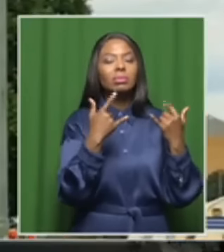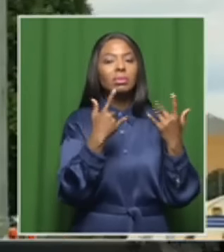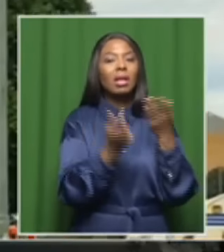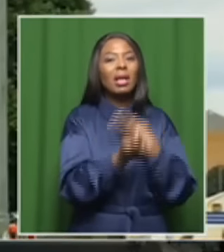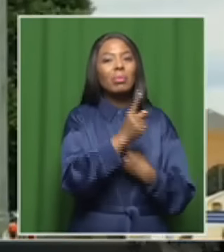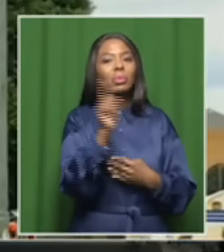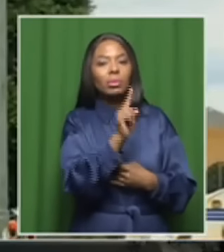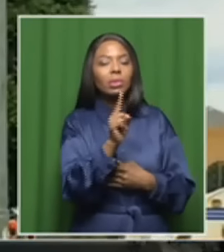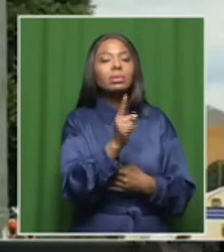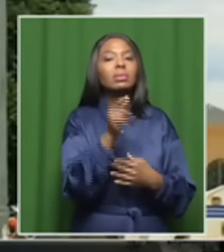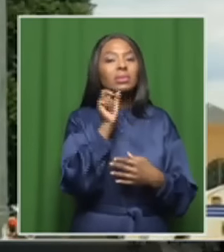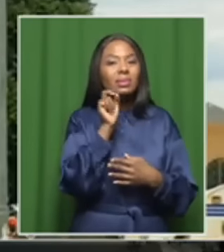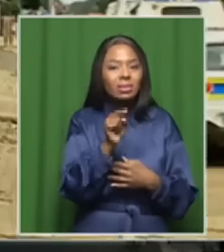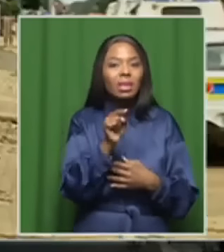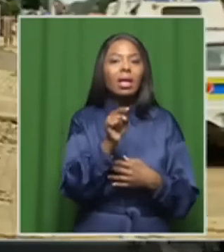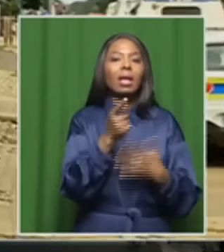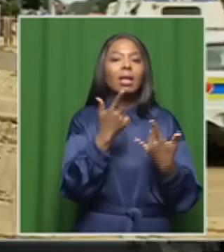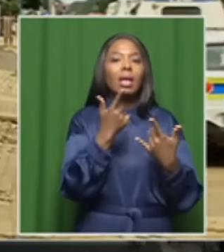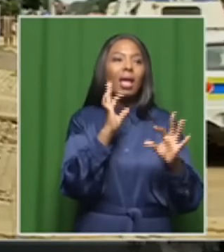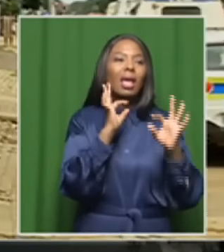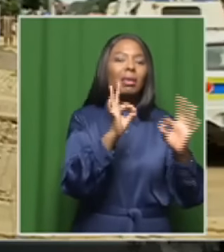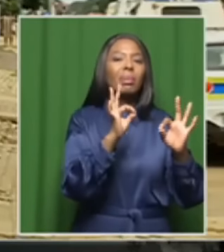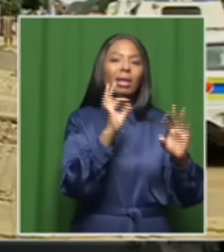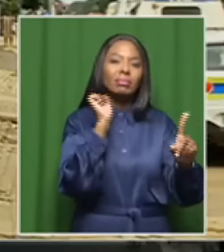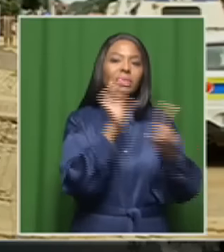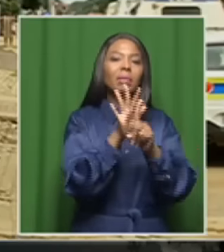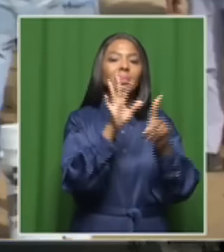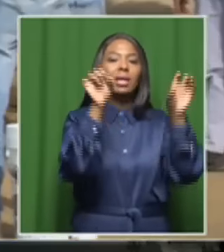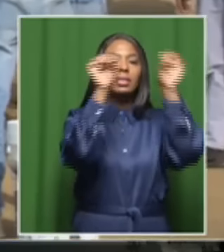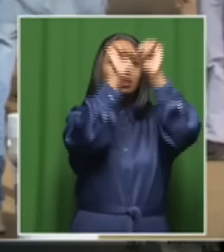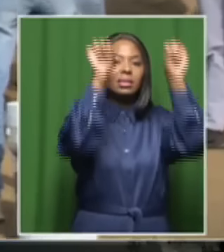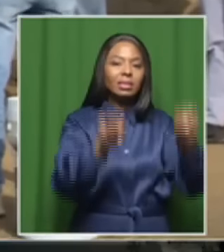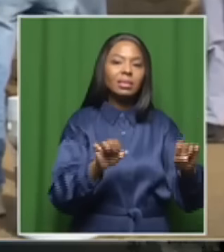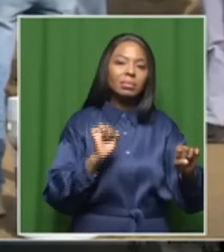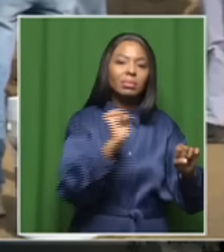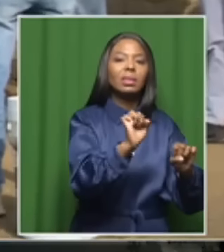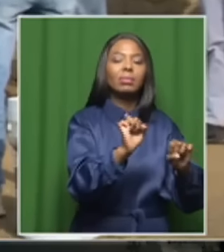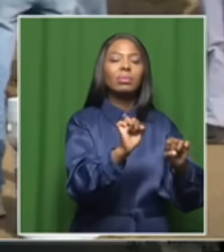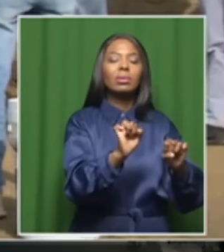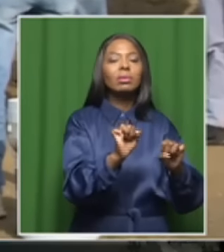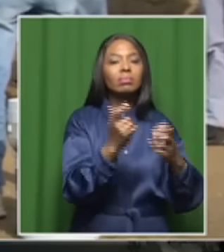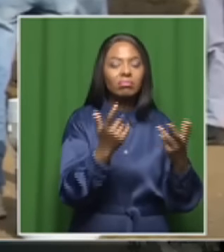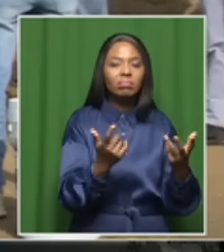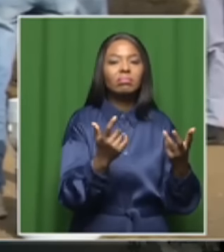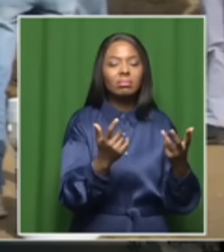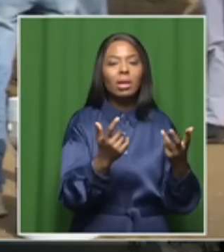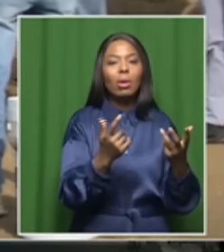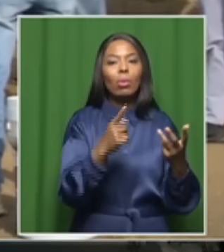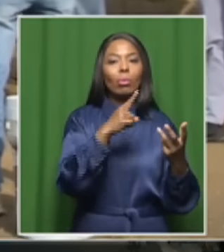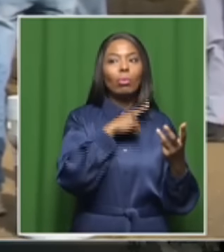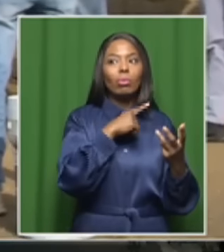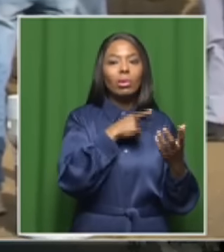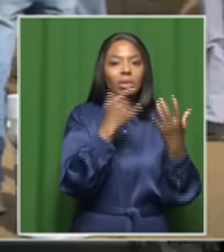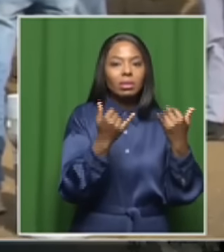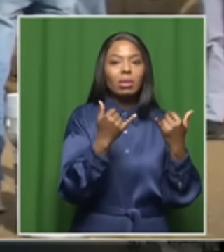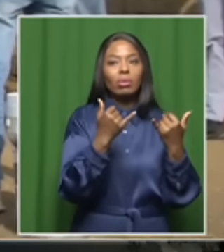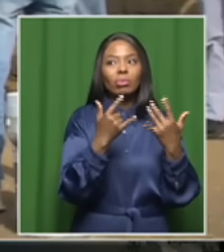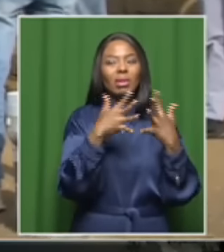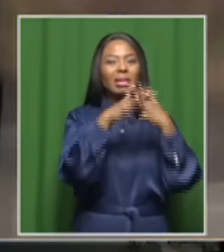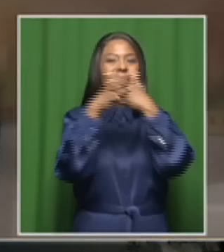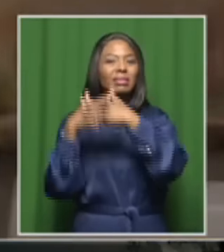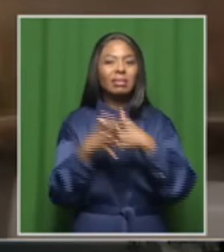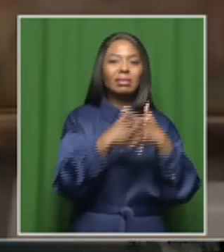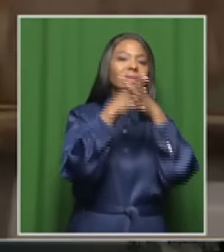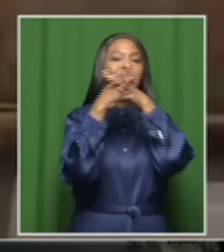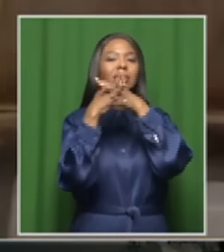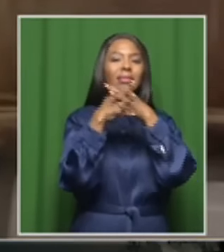the effectiveness of the systems that they are putting and they have been putting in place to meet the conditions. And